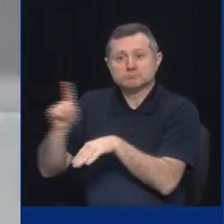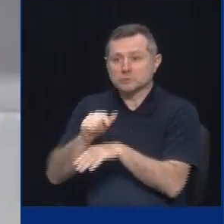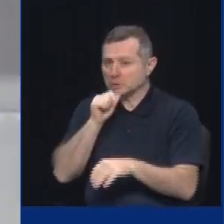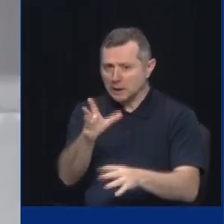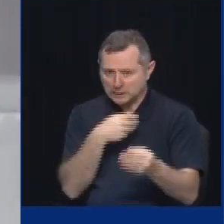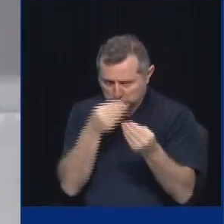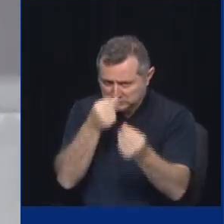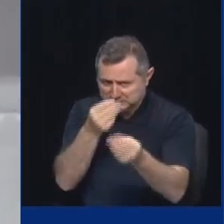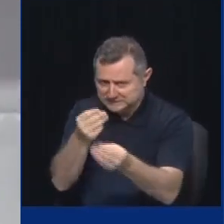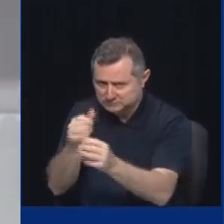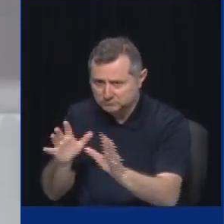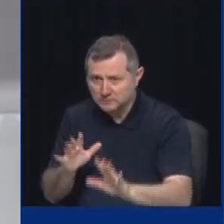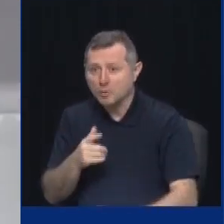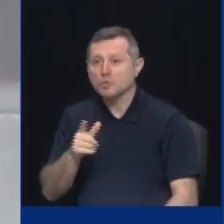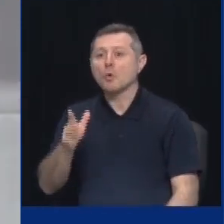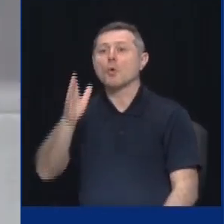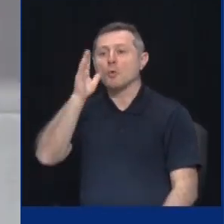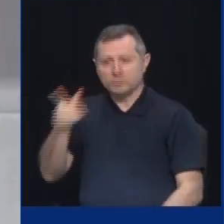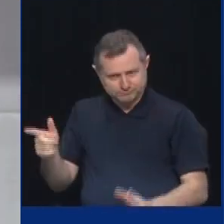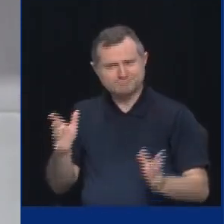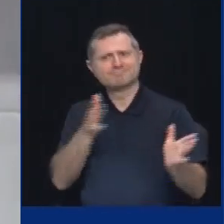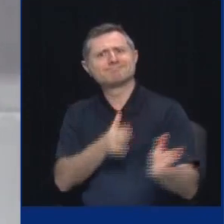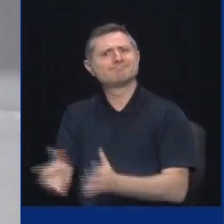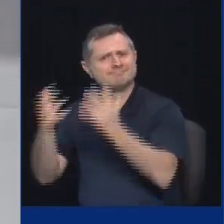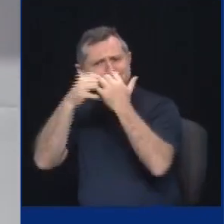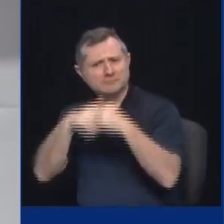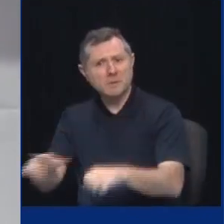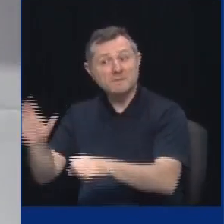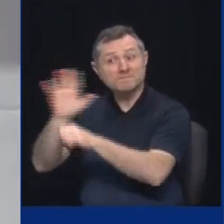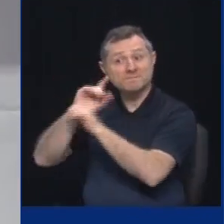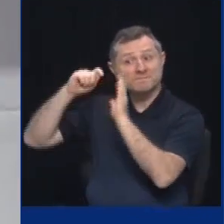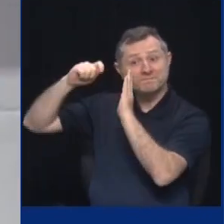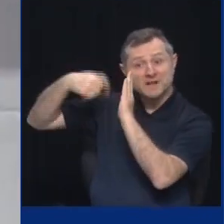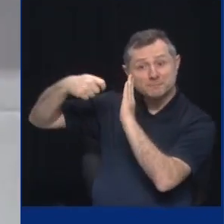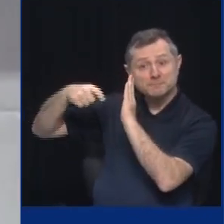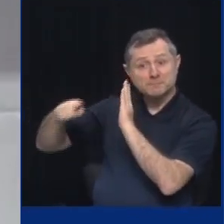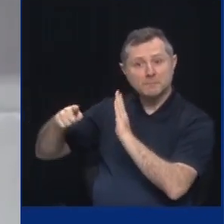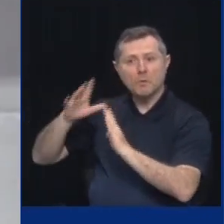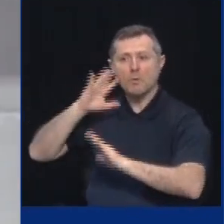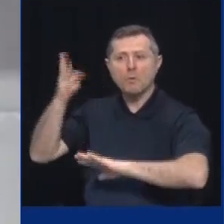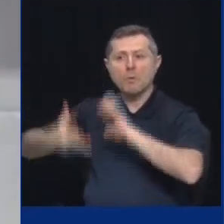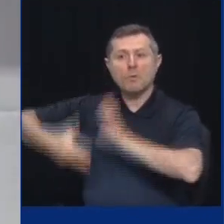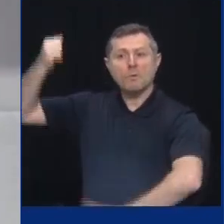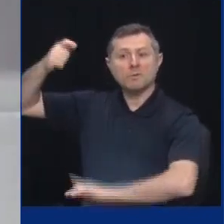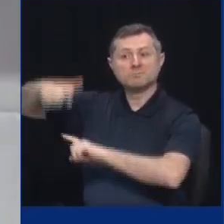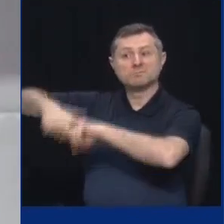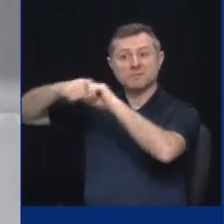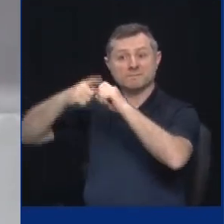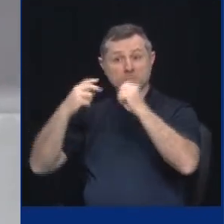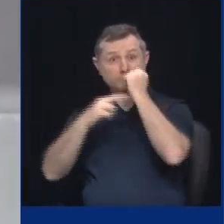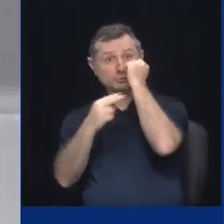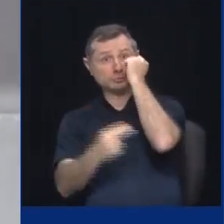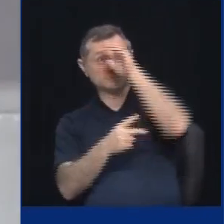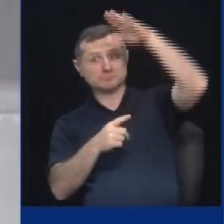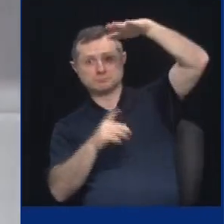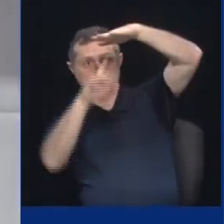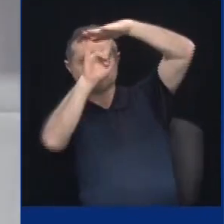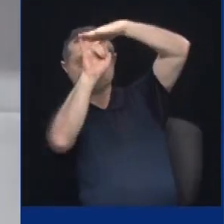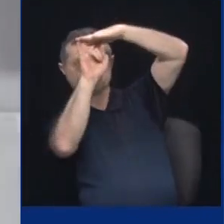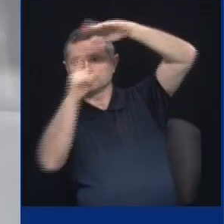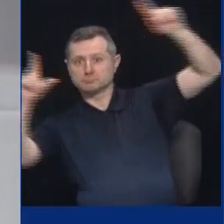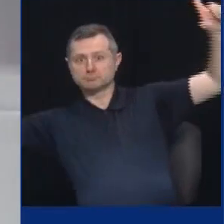would plan movies hanging off the Brooklyn Bridge and the Manhattan Bridge. She called me up and she said, what's